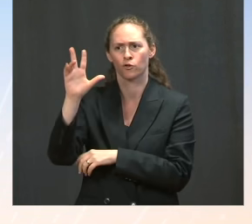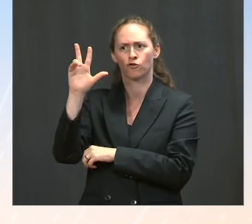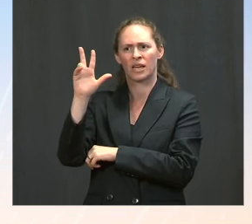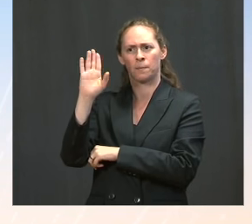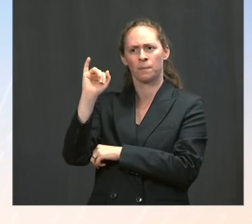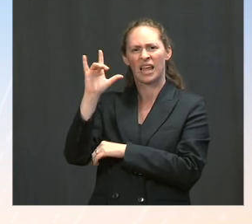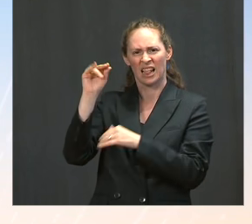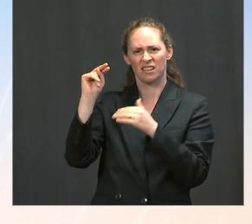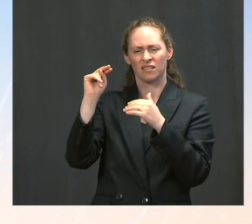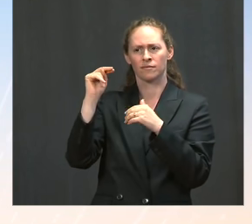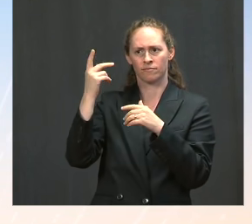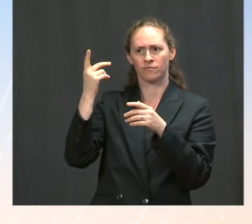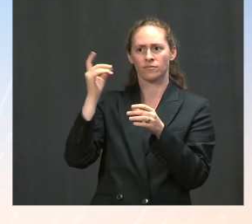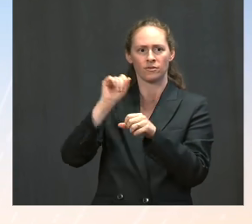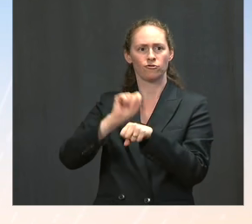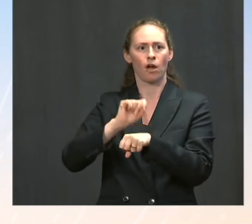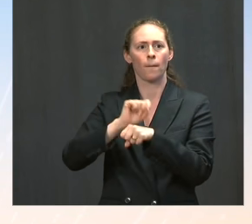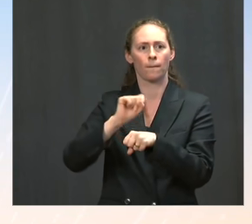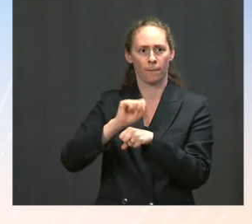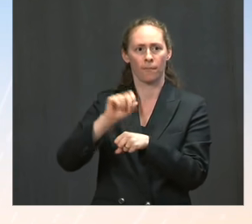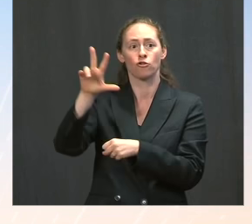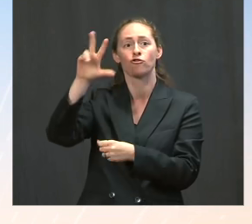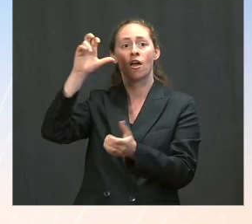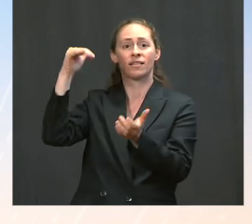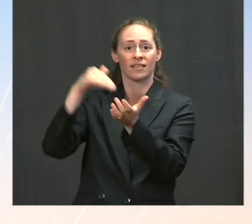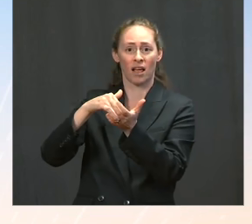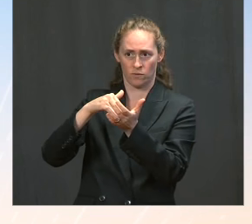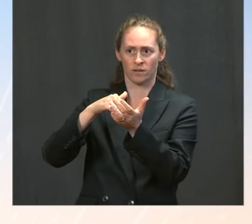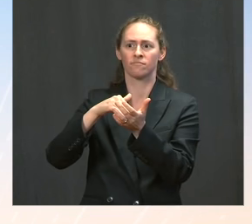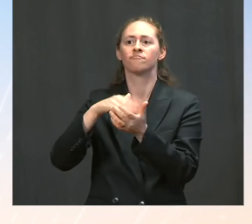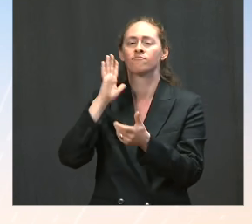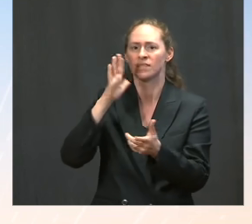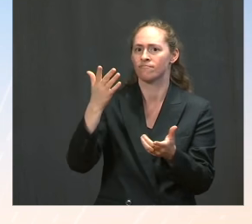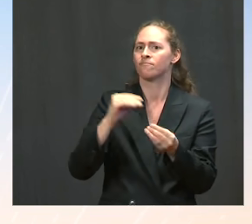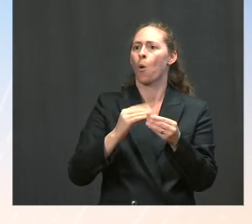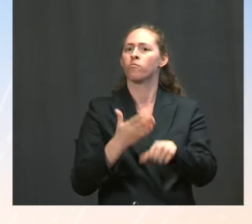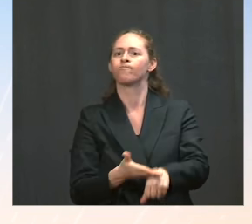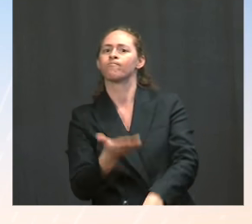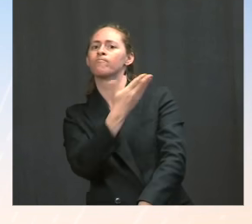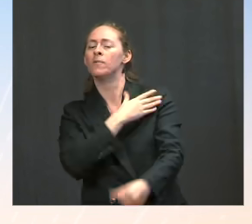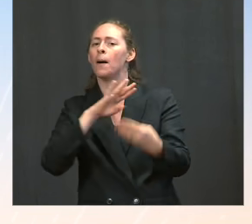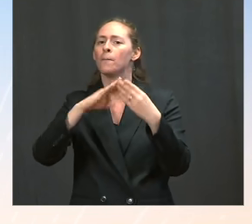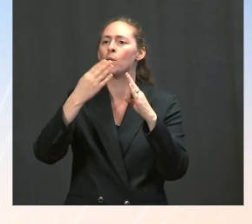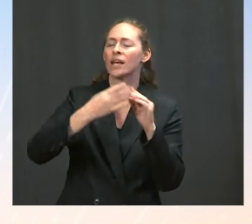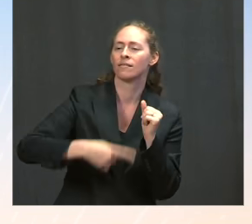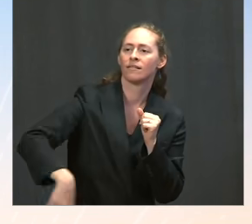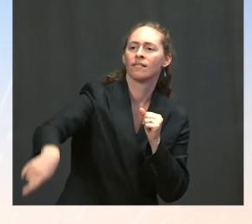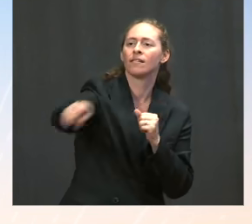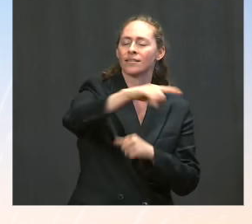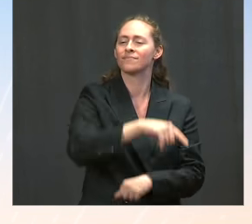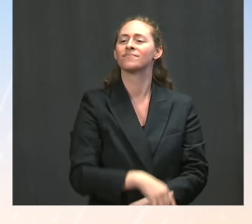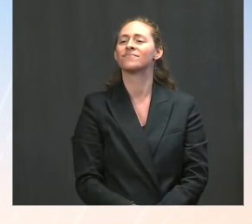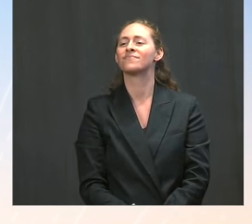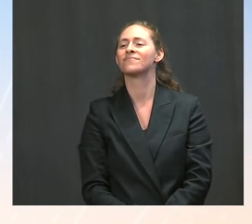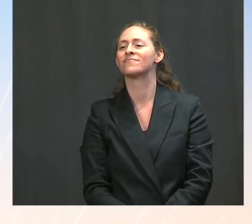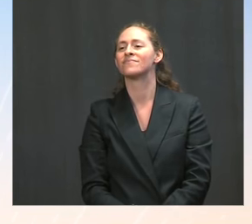communities around America, and drive innovation in underserved communities and revitalize